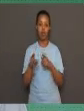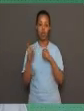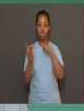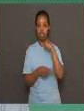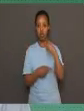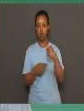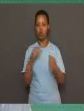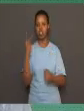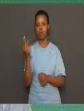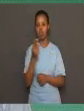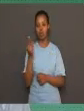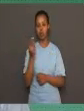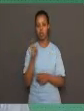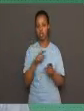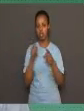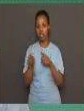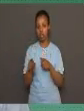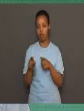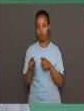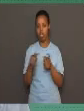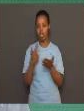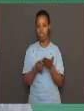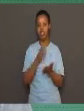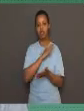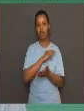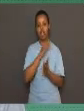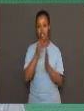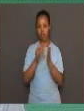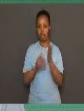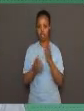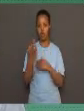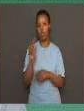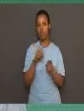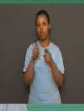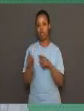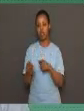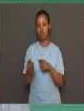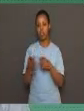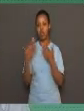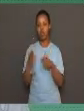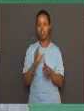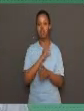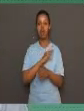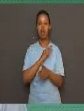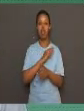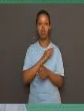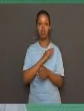punishment can be used to decrease or prevent undesirable